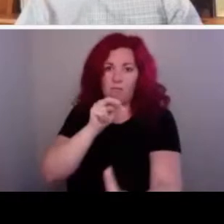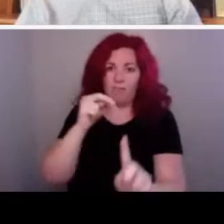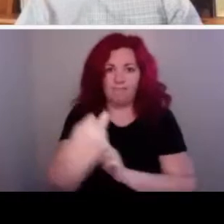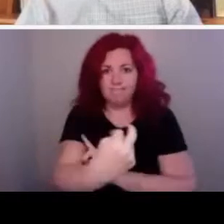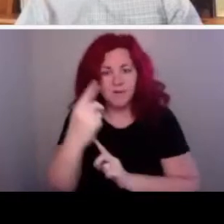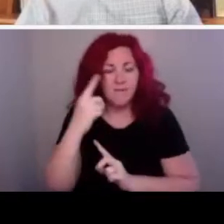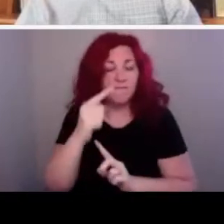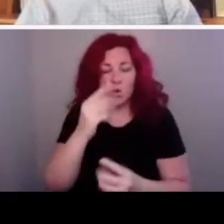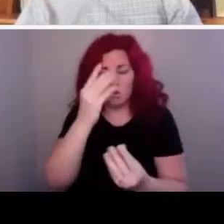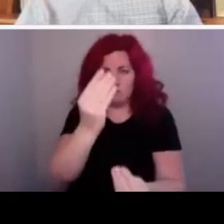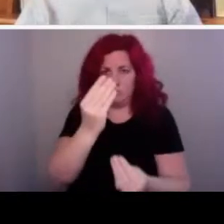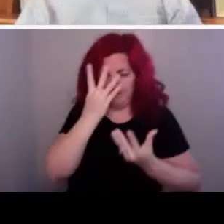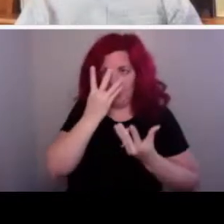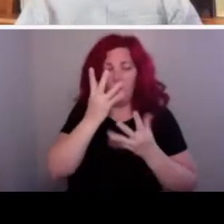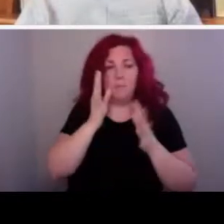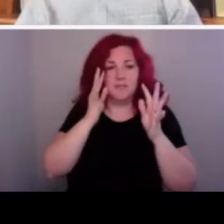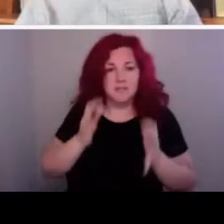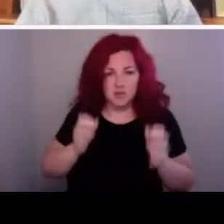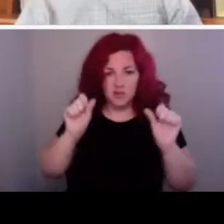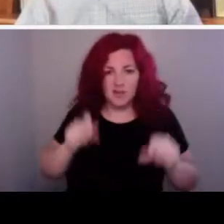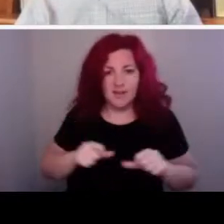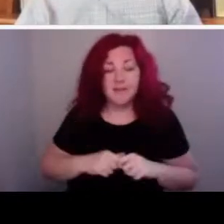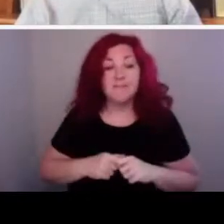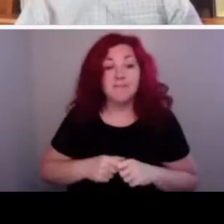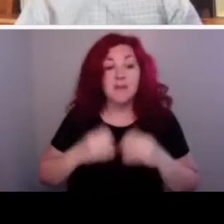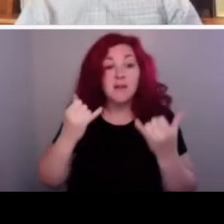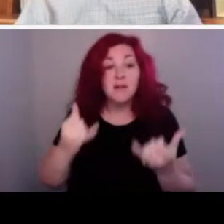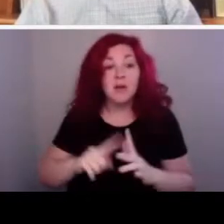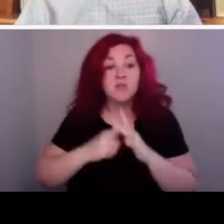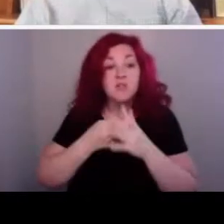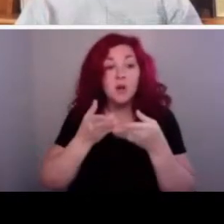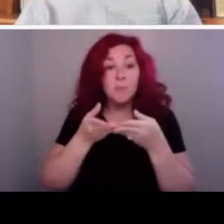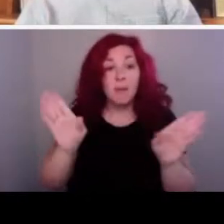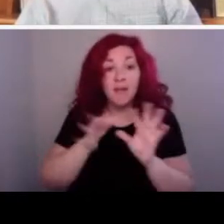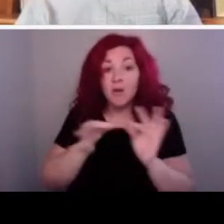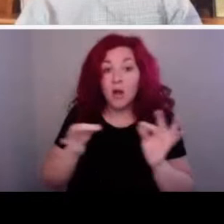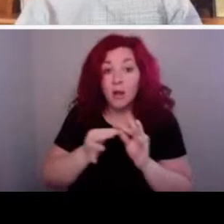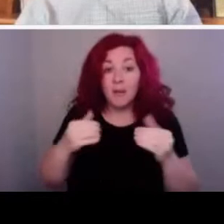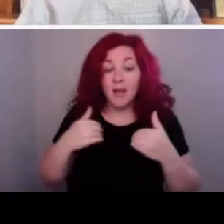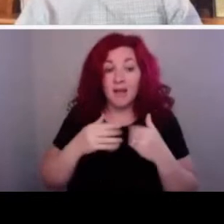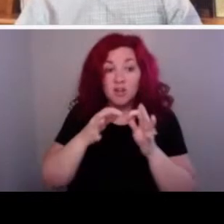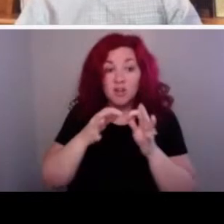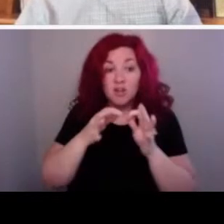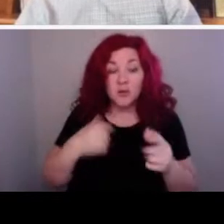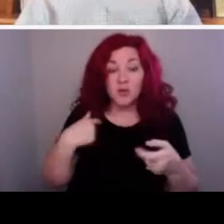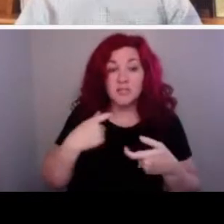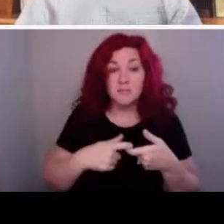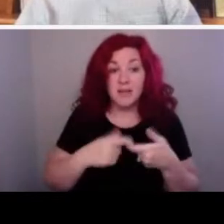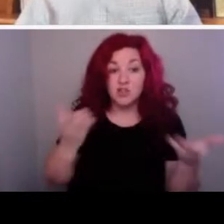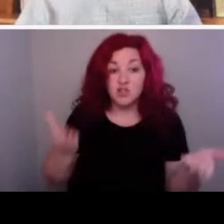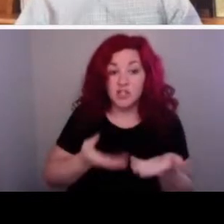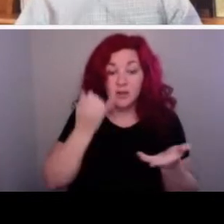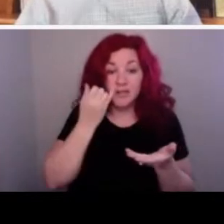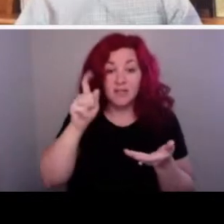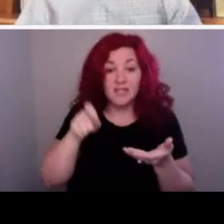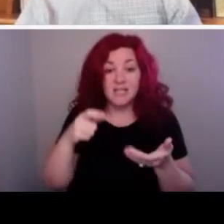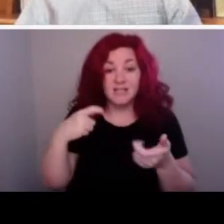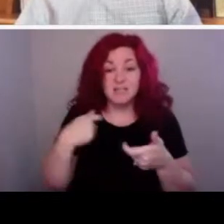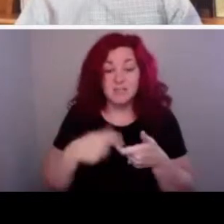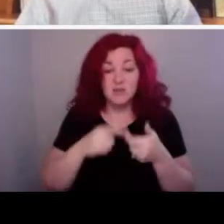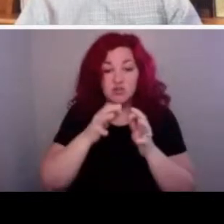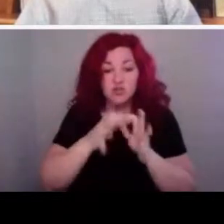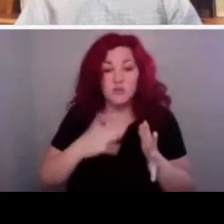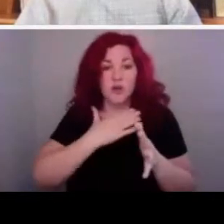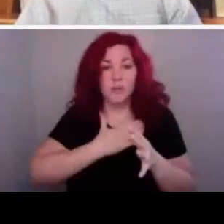decision we will now begin public comment again there is an interpreter in spanish present if anyone needs a spanish interpreter please